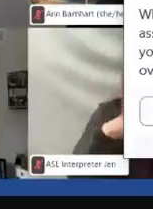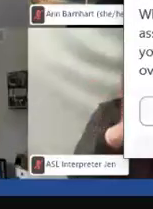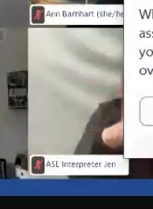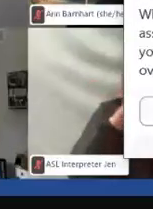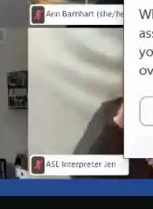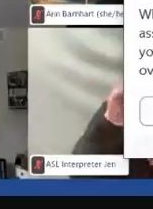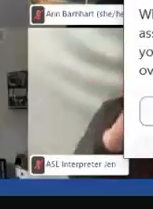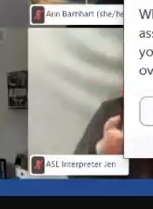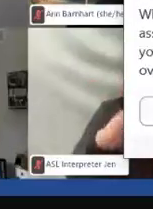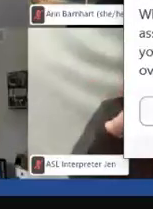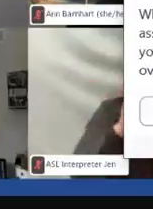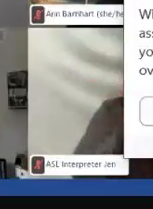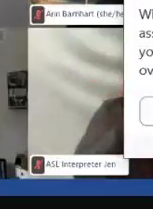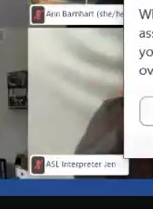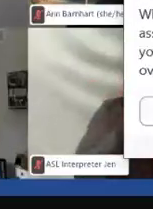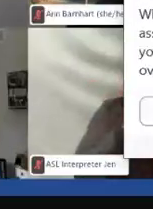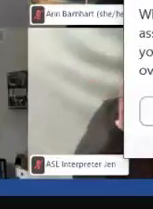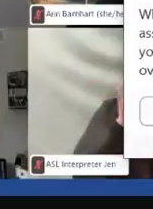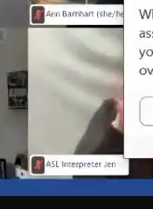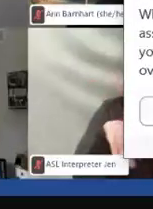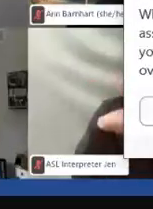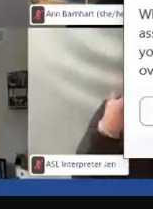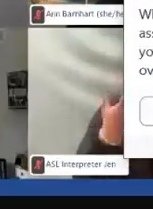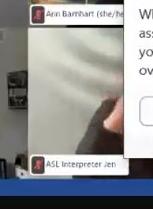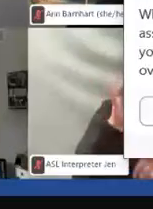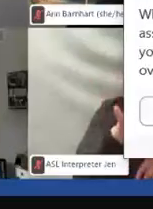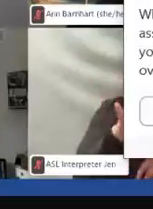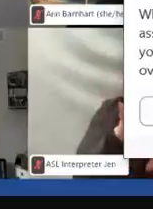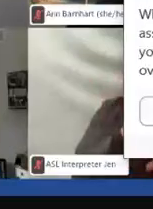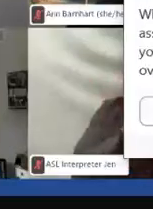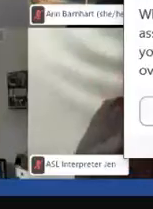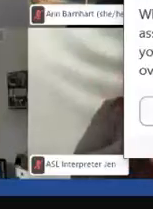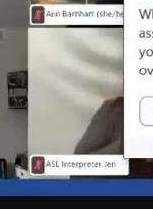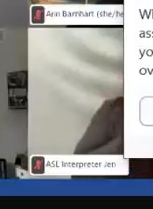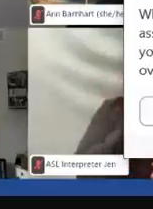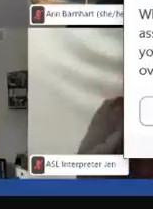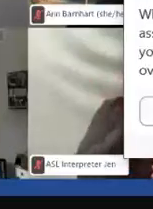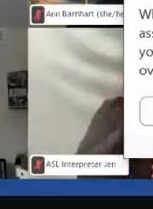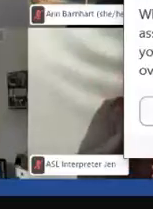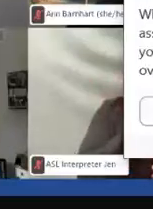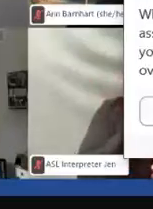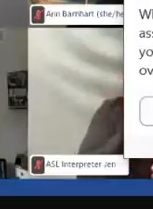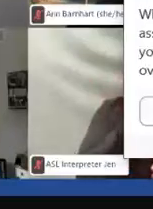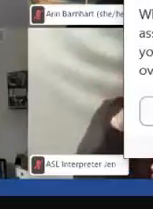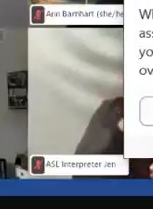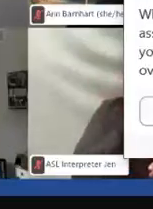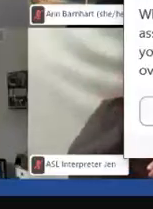2% increase annually in services provided, and that is assigned to the sills. So my question